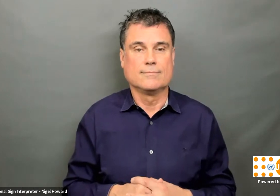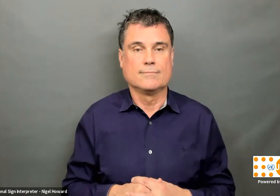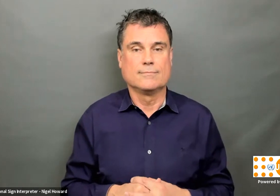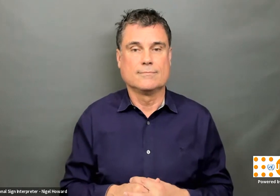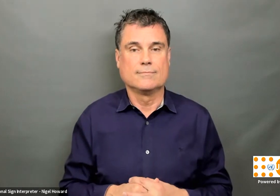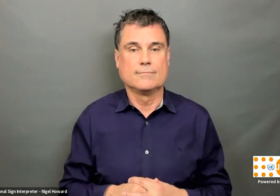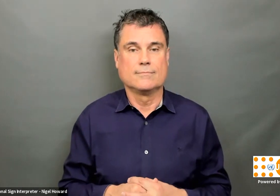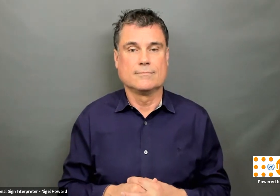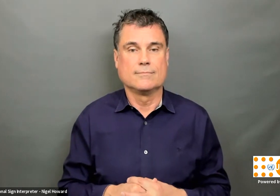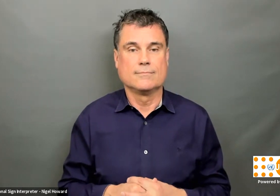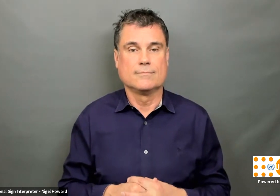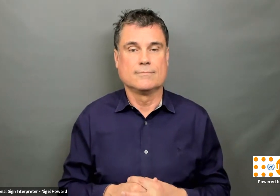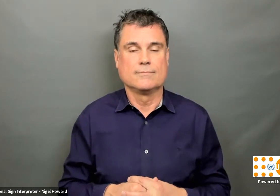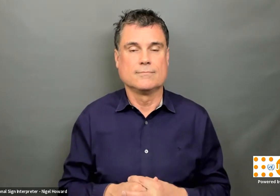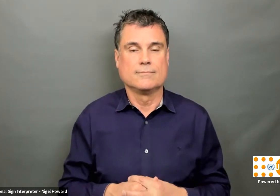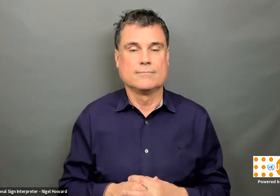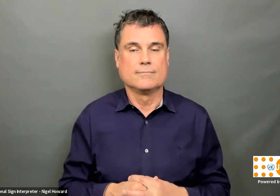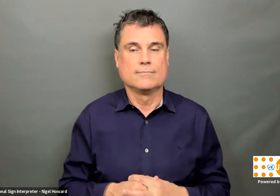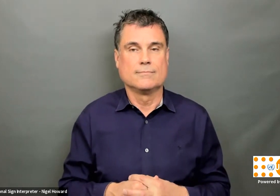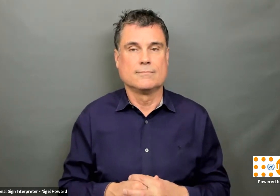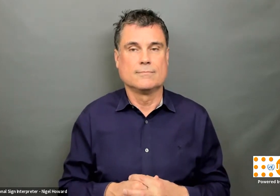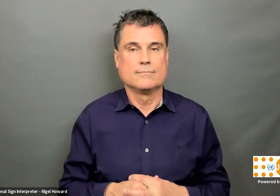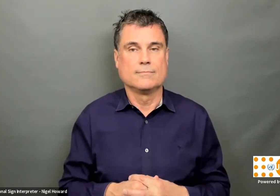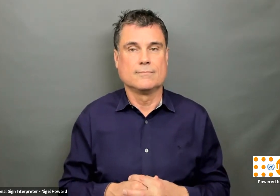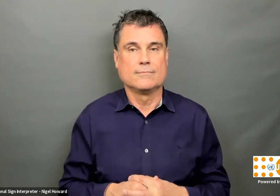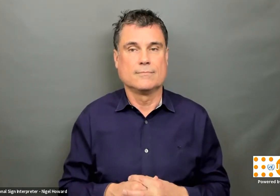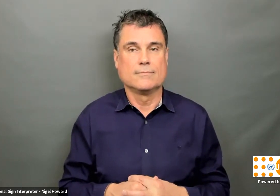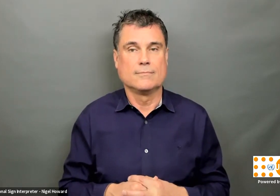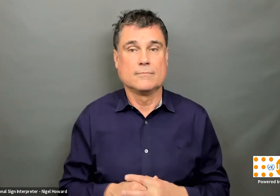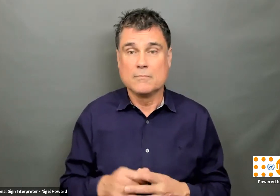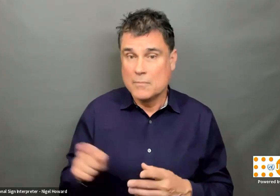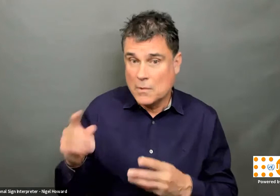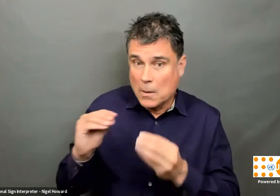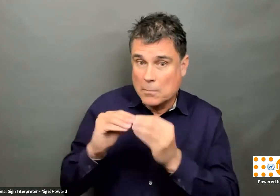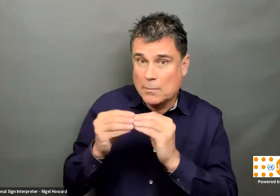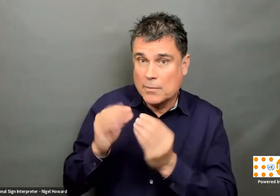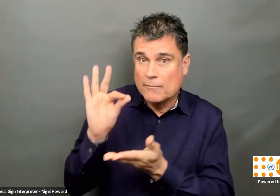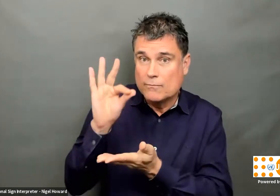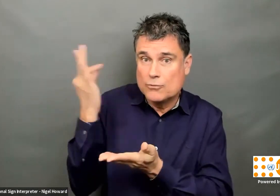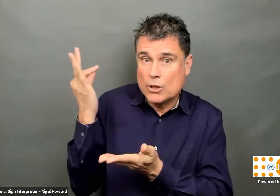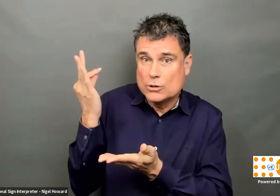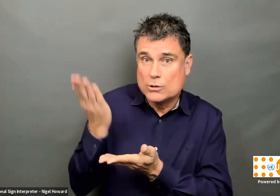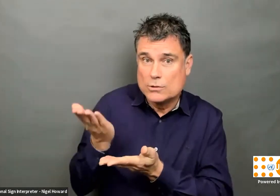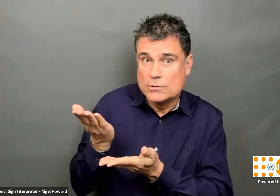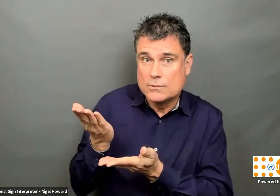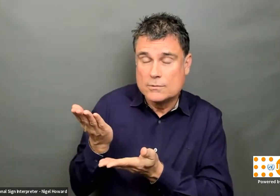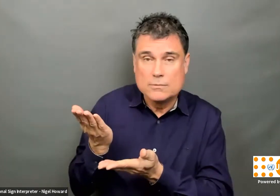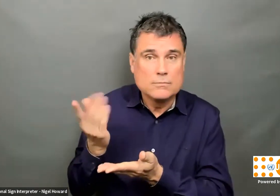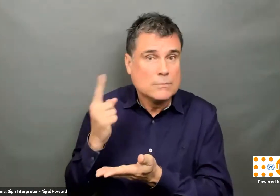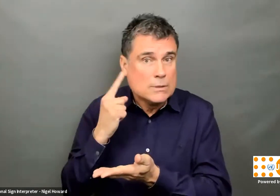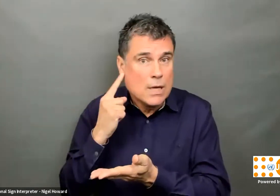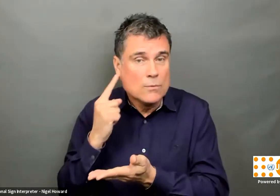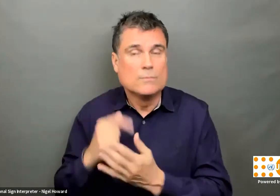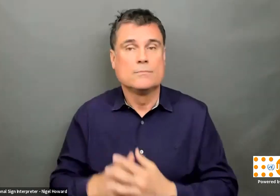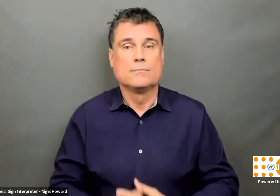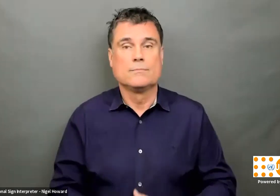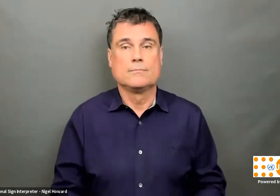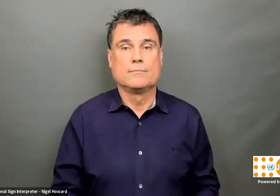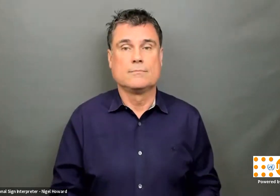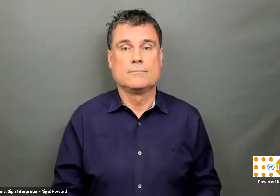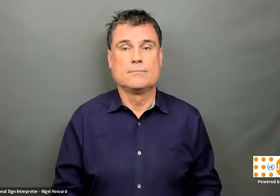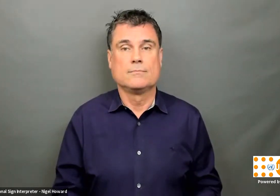You have the same problem with French? Hold on, one second. Could somebody say something in the French channel, please?